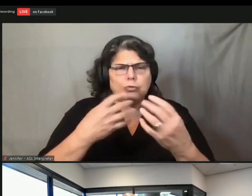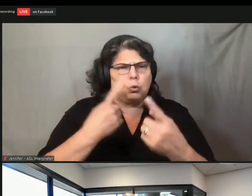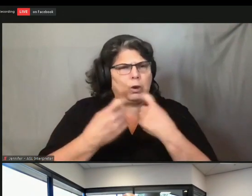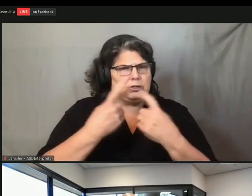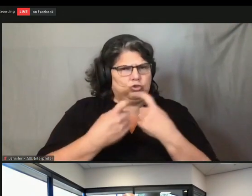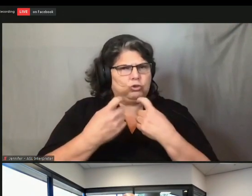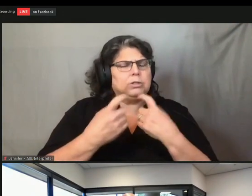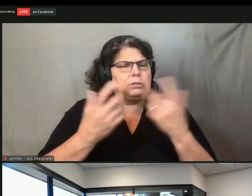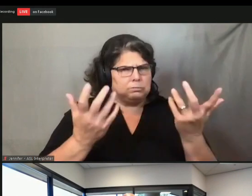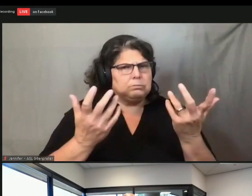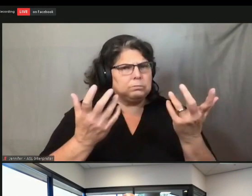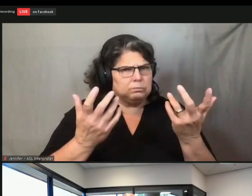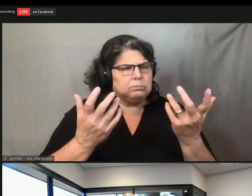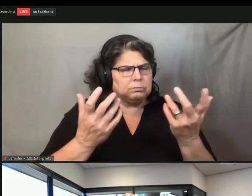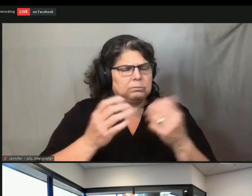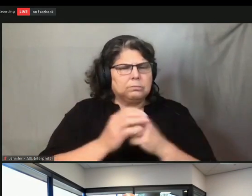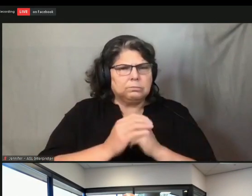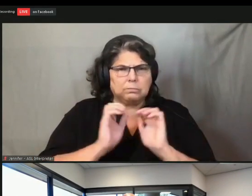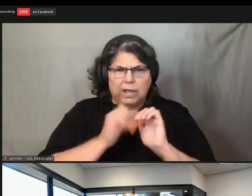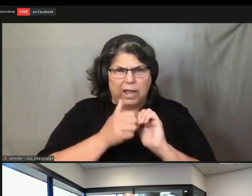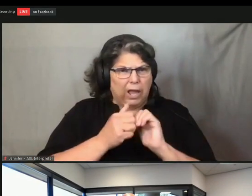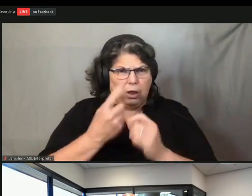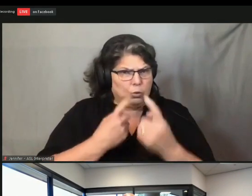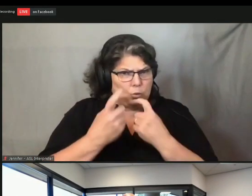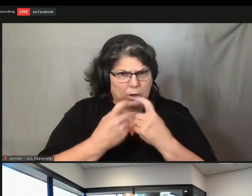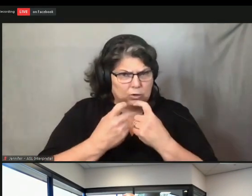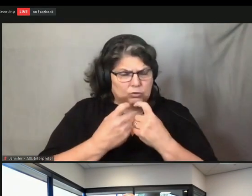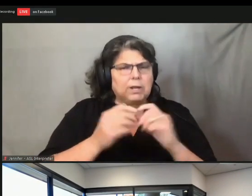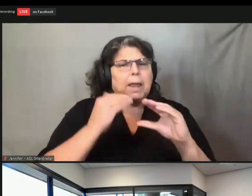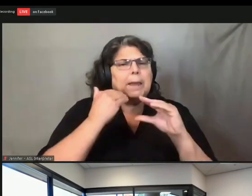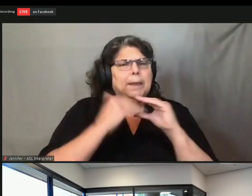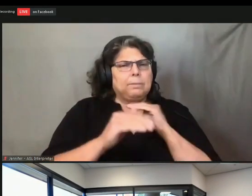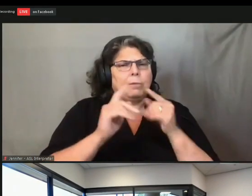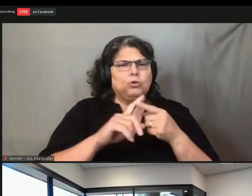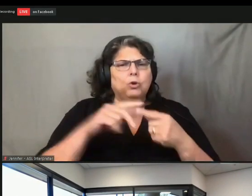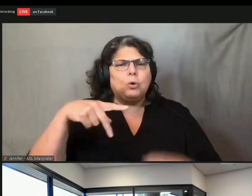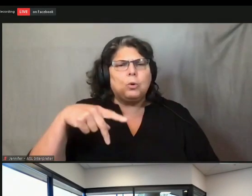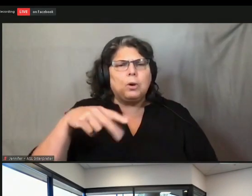panelists. And you can submit questions by emailing them to